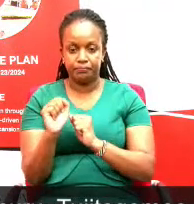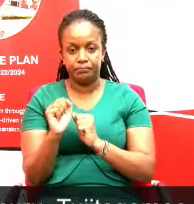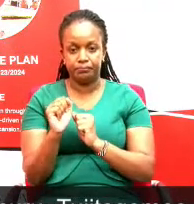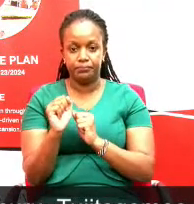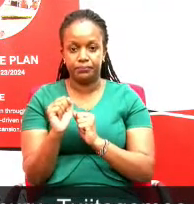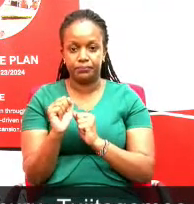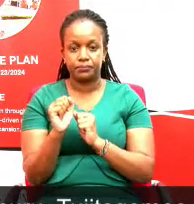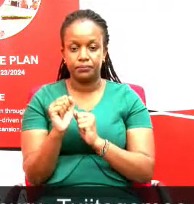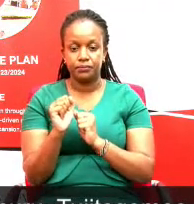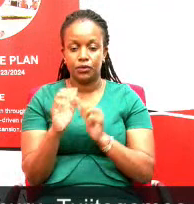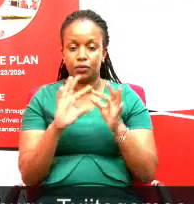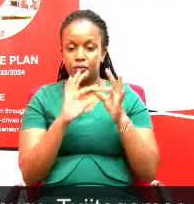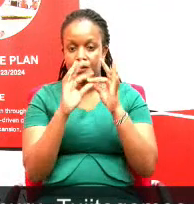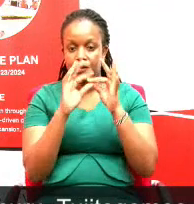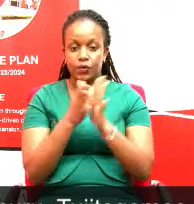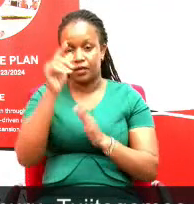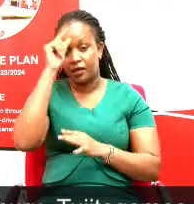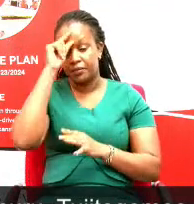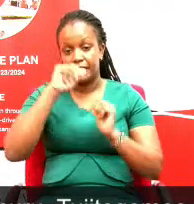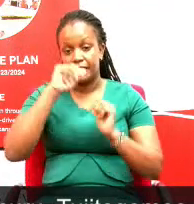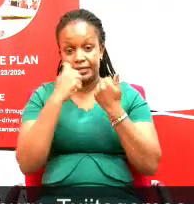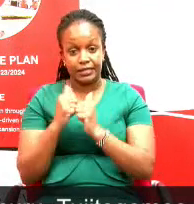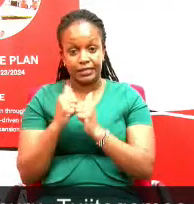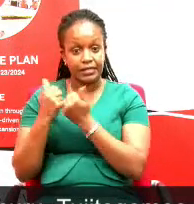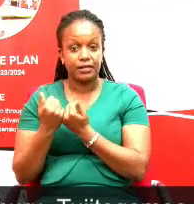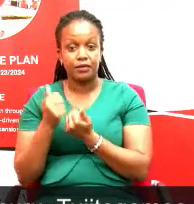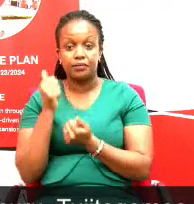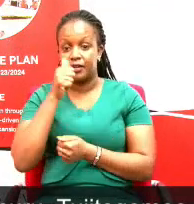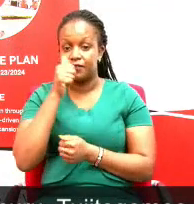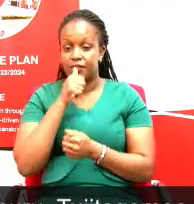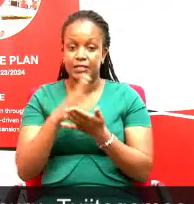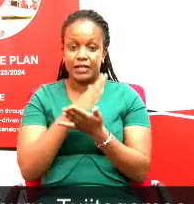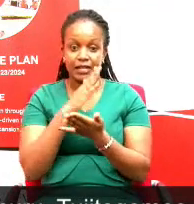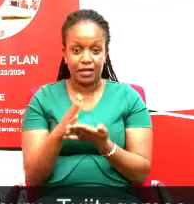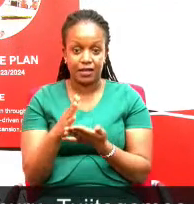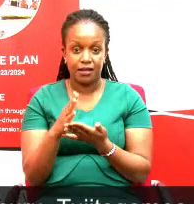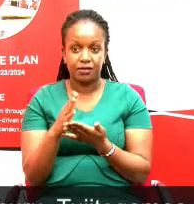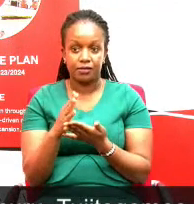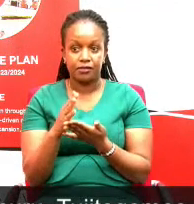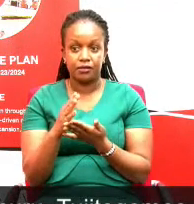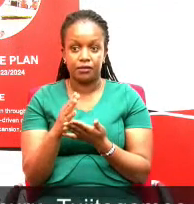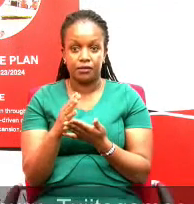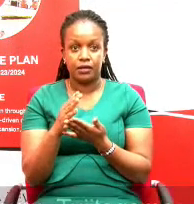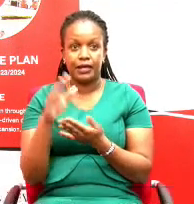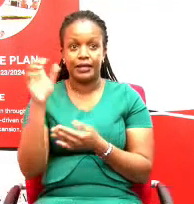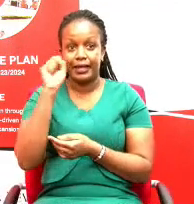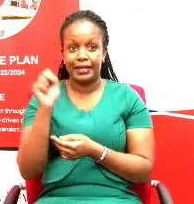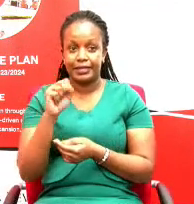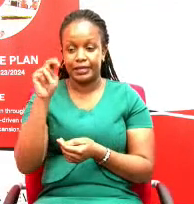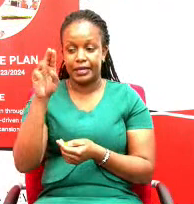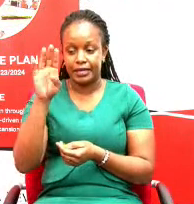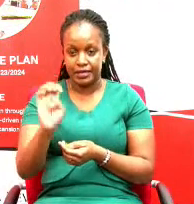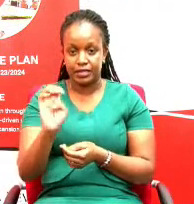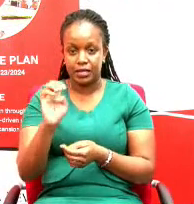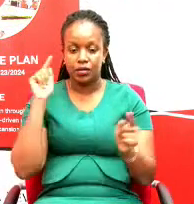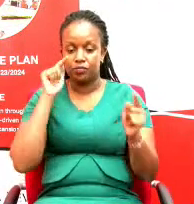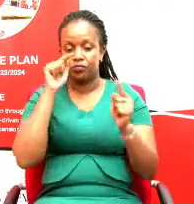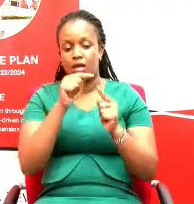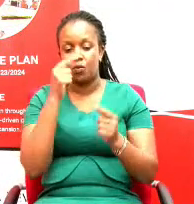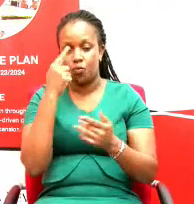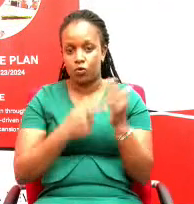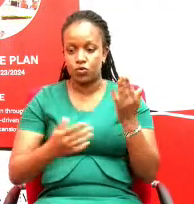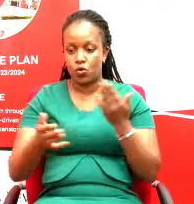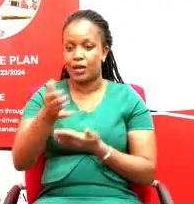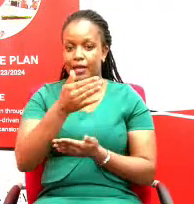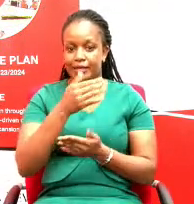with other government agencies, business organizations, private sector, and SMEs, with the aim of collecting tax